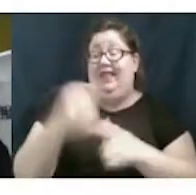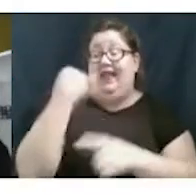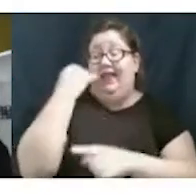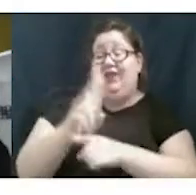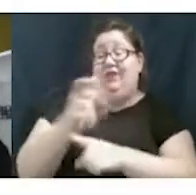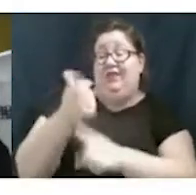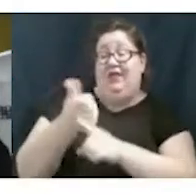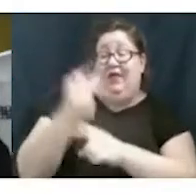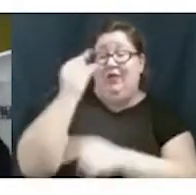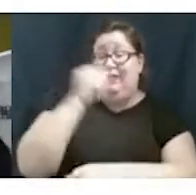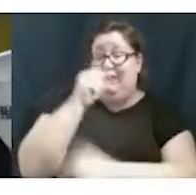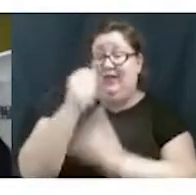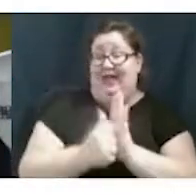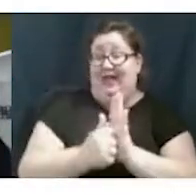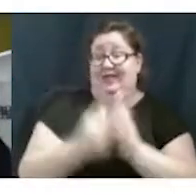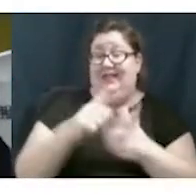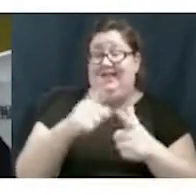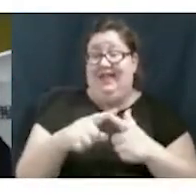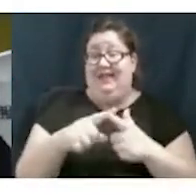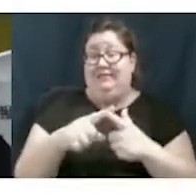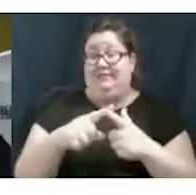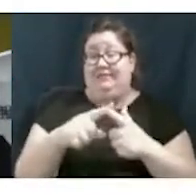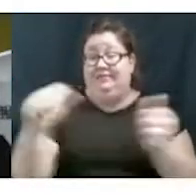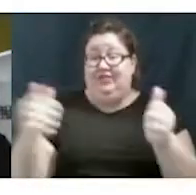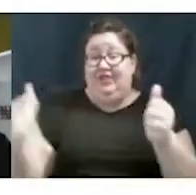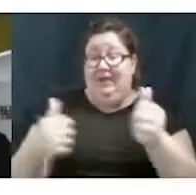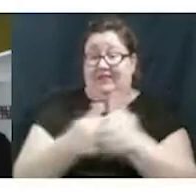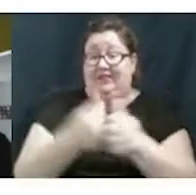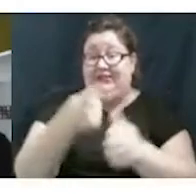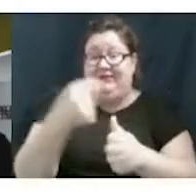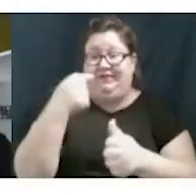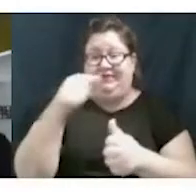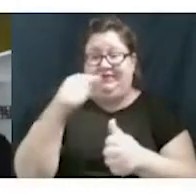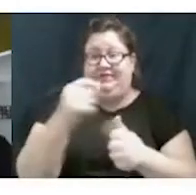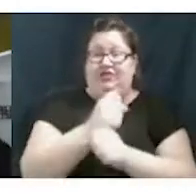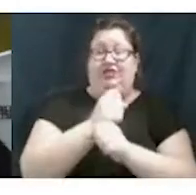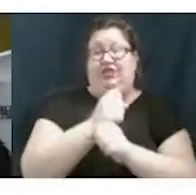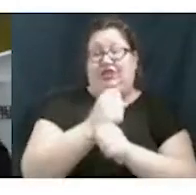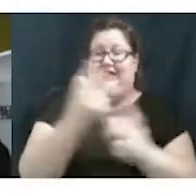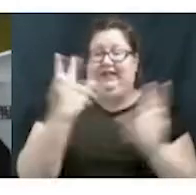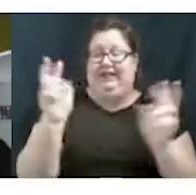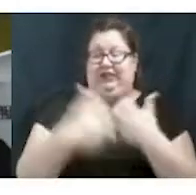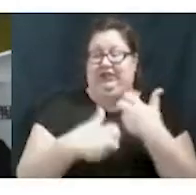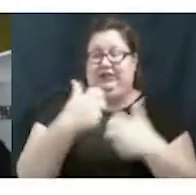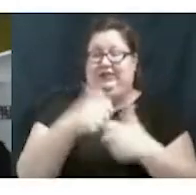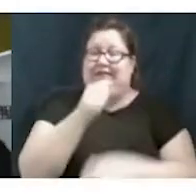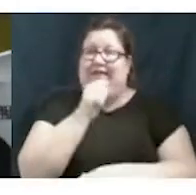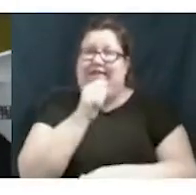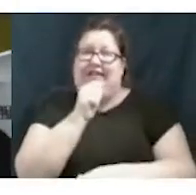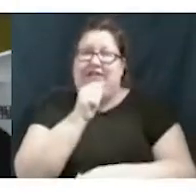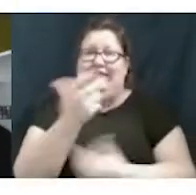then then they're coming after you for security issues, confidentiality.